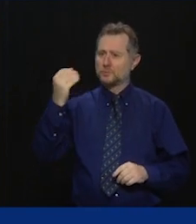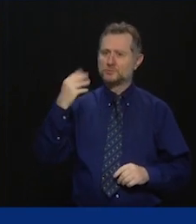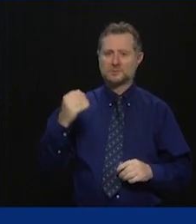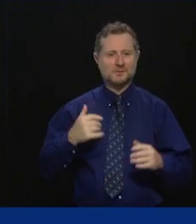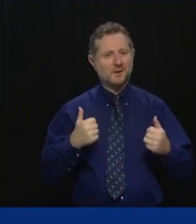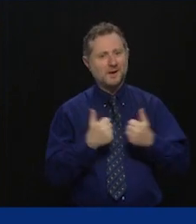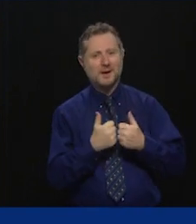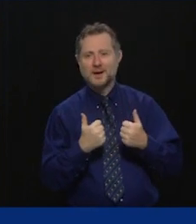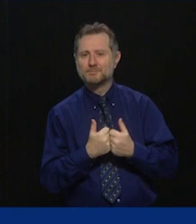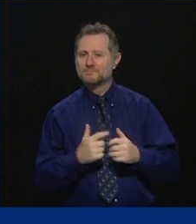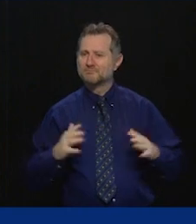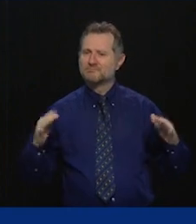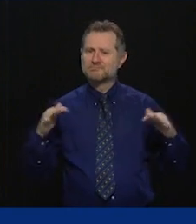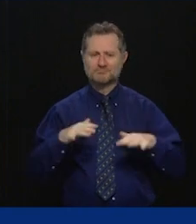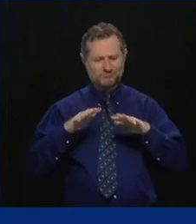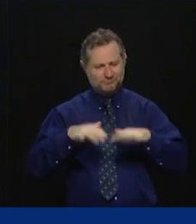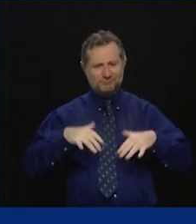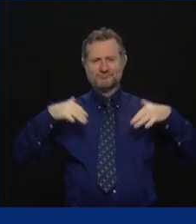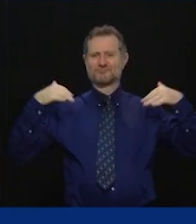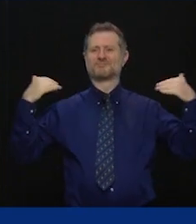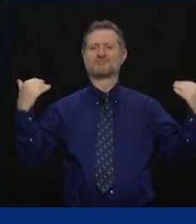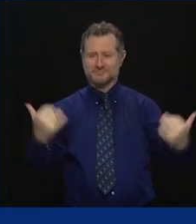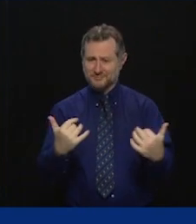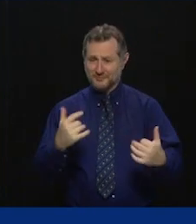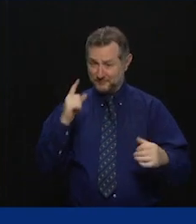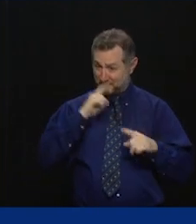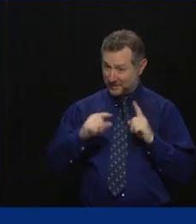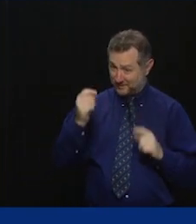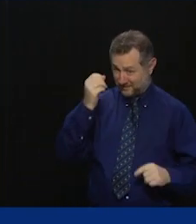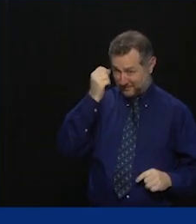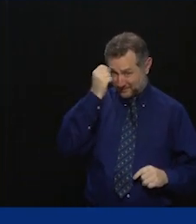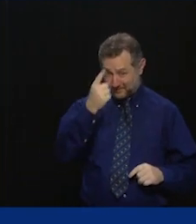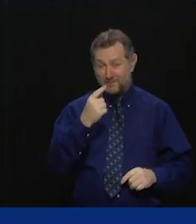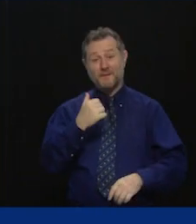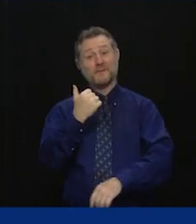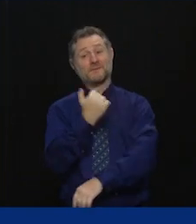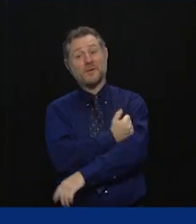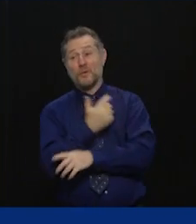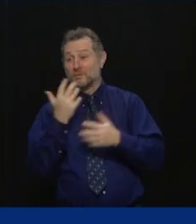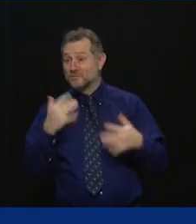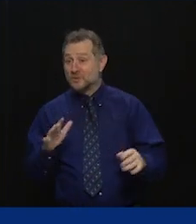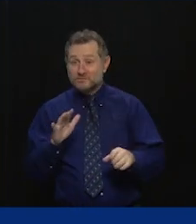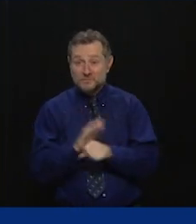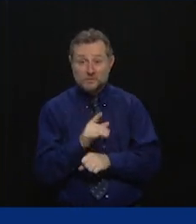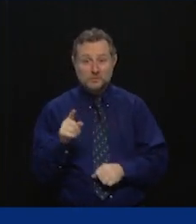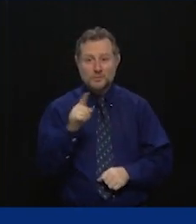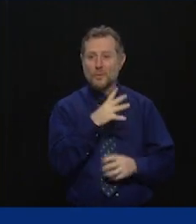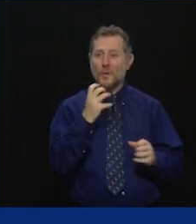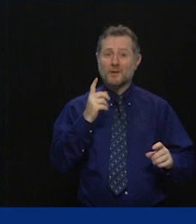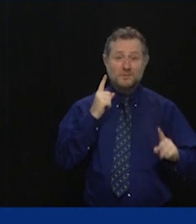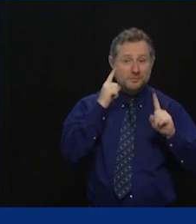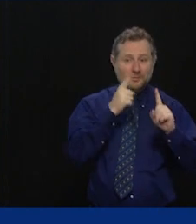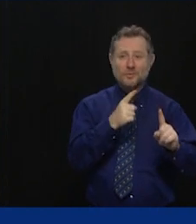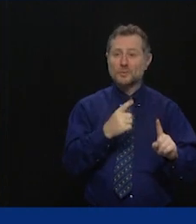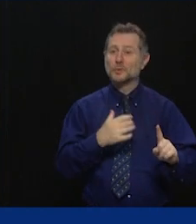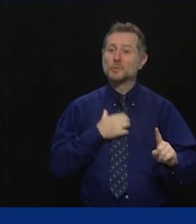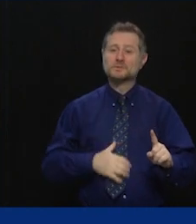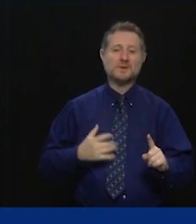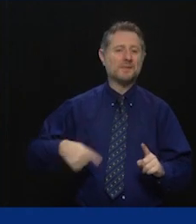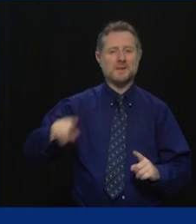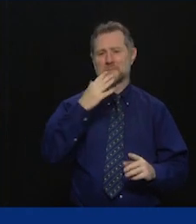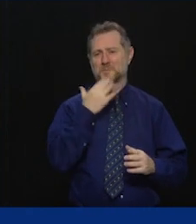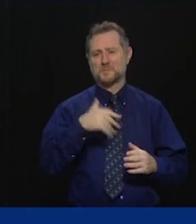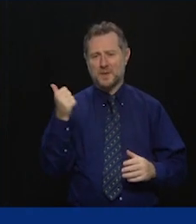fully vaccinated. Like I said, we support Governor and wish everybody the best. Thank you. And